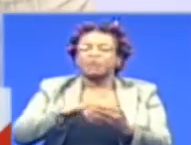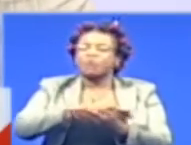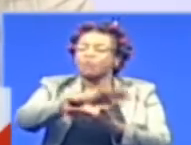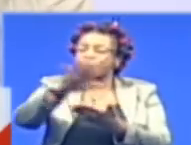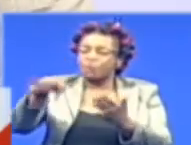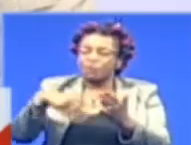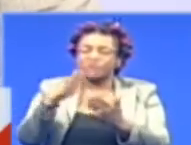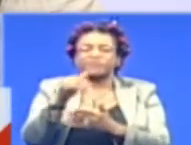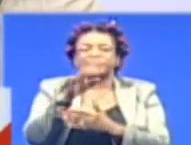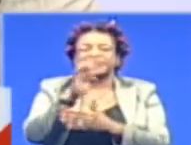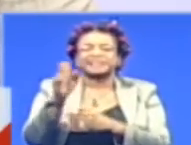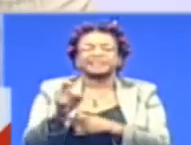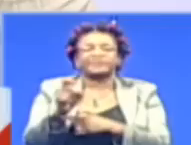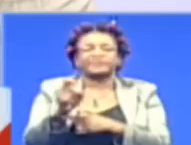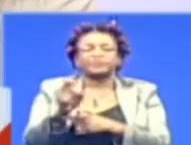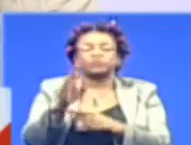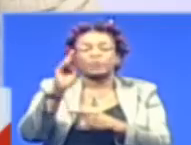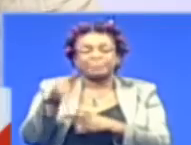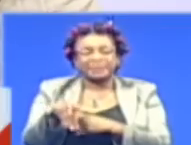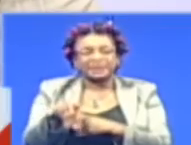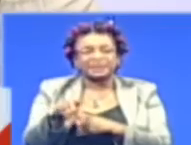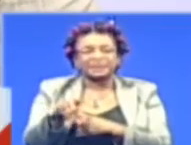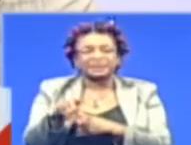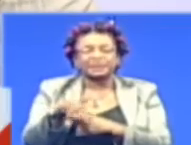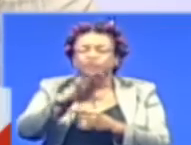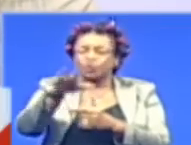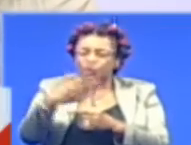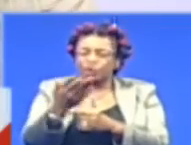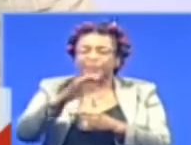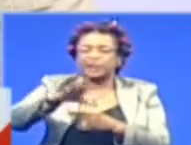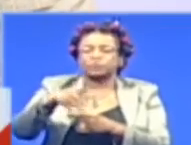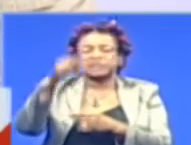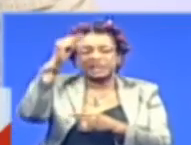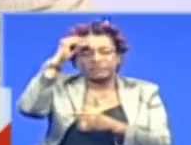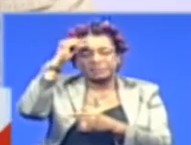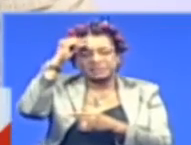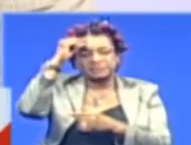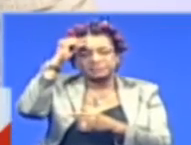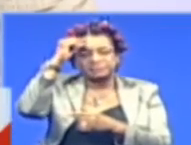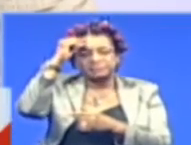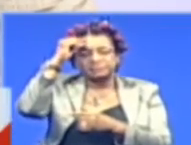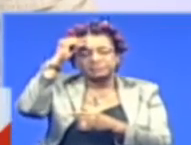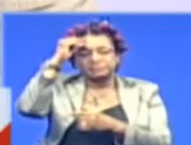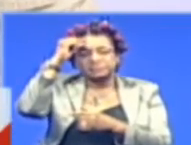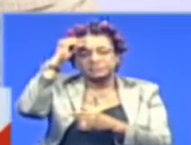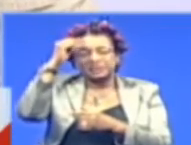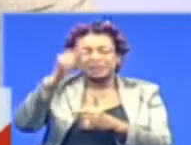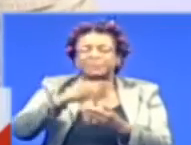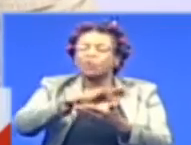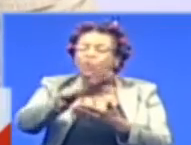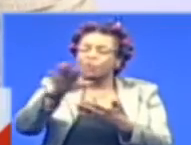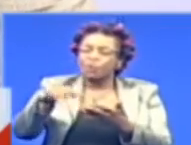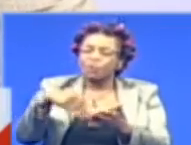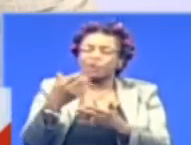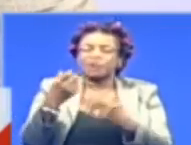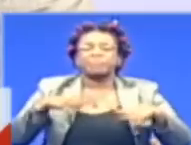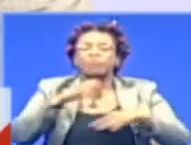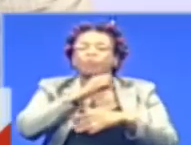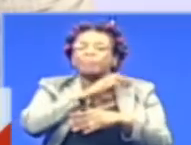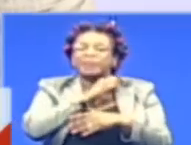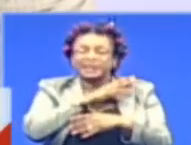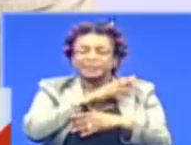executive to parliamentarians to all the county governments. There have been no hue and cry across the board in terms of the